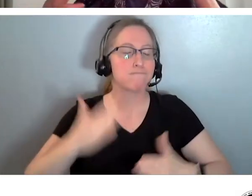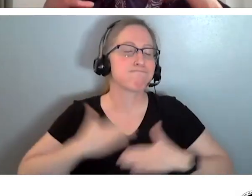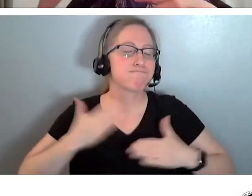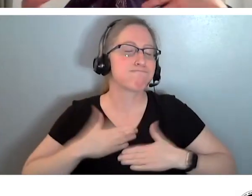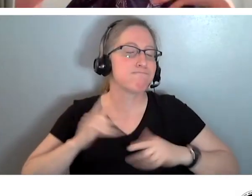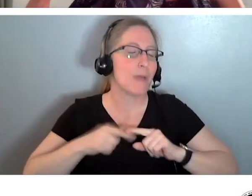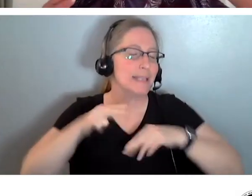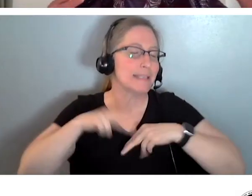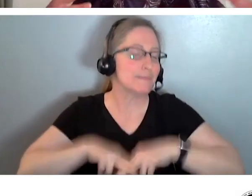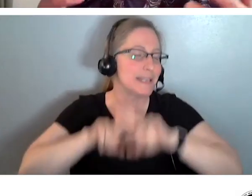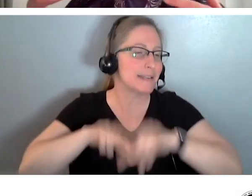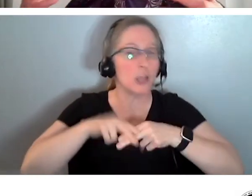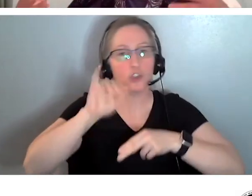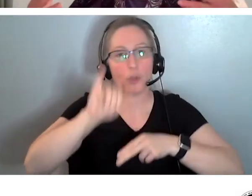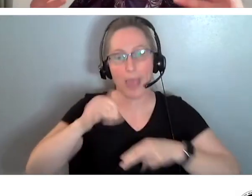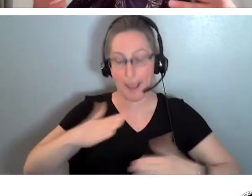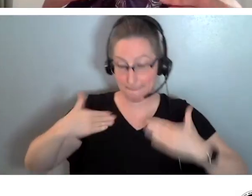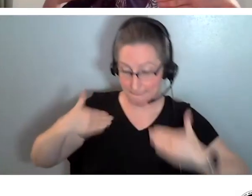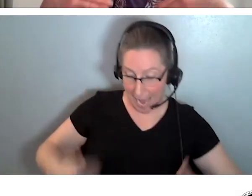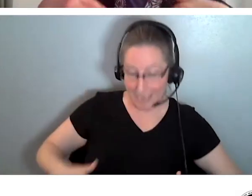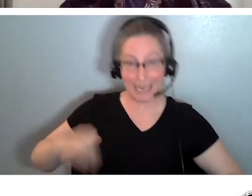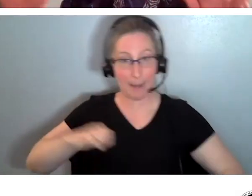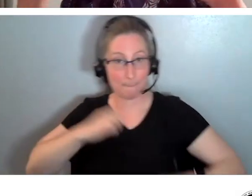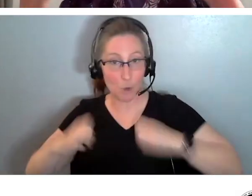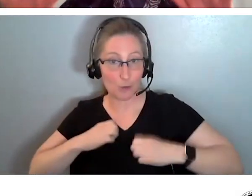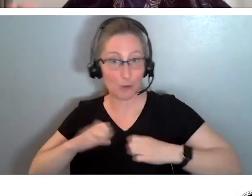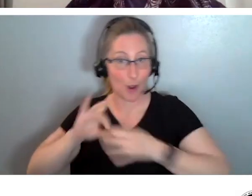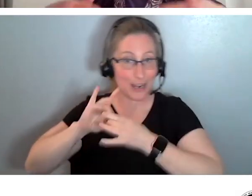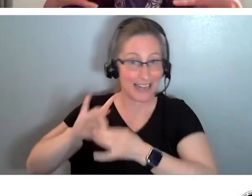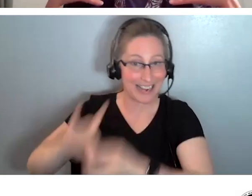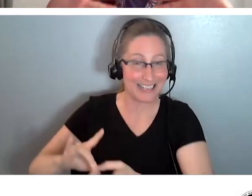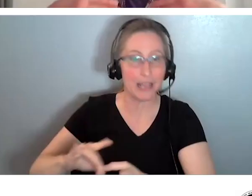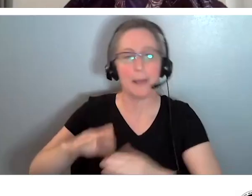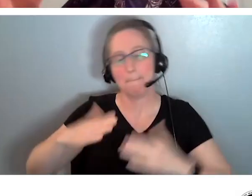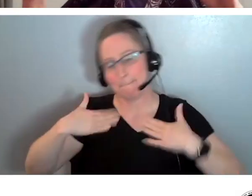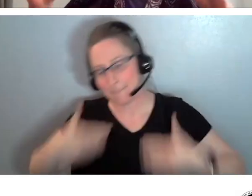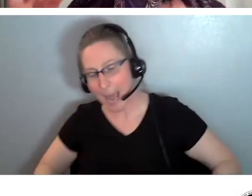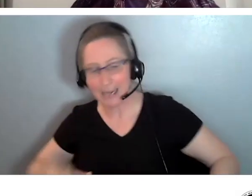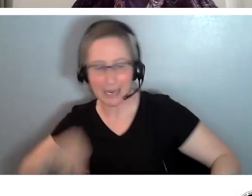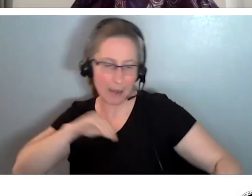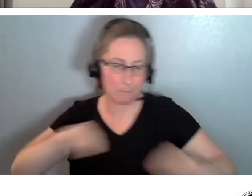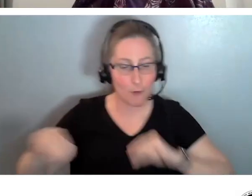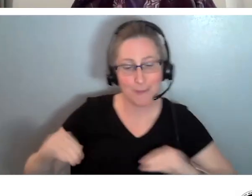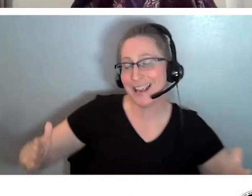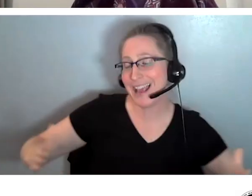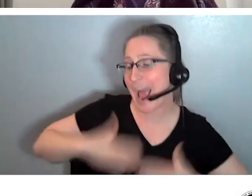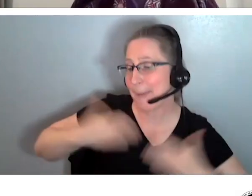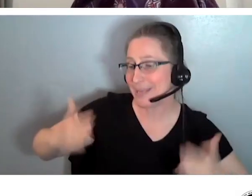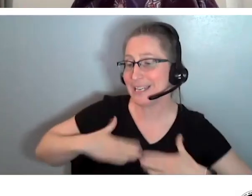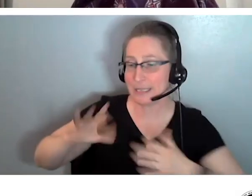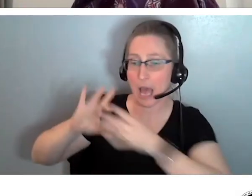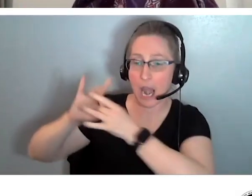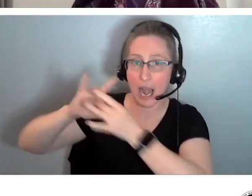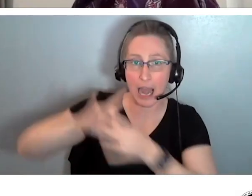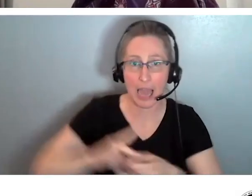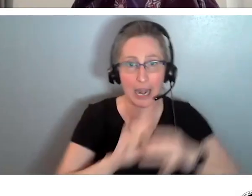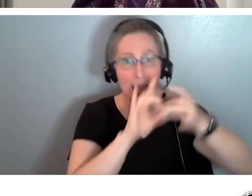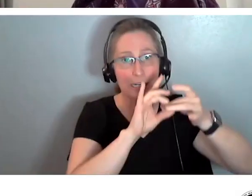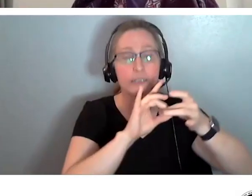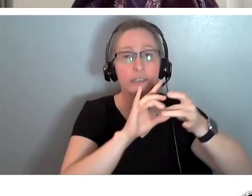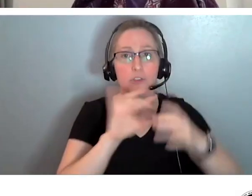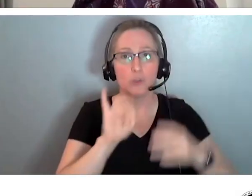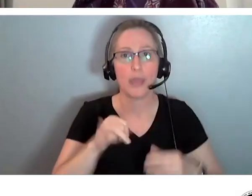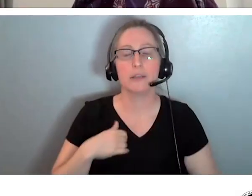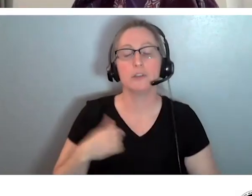child. So now we get that bodily emotional traces, the body and movement and great happiness. And we're also